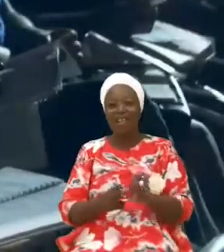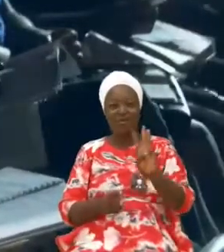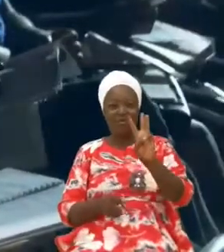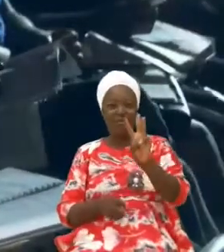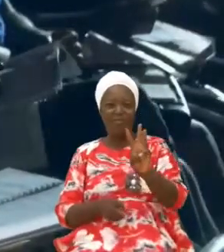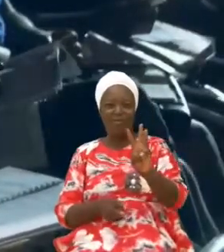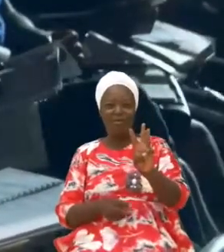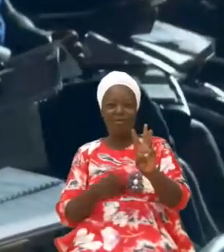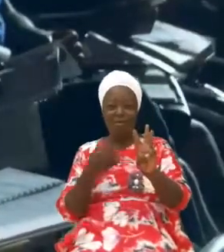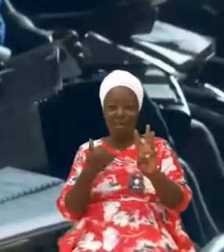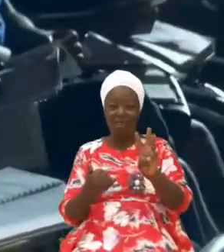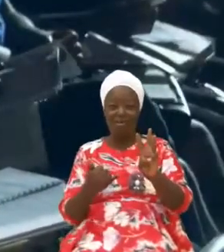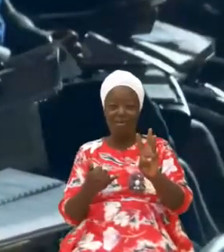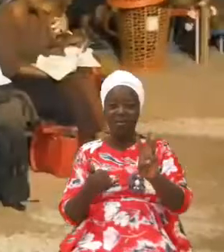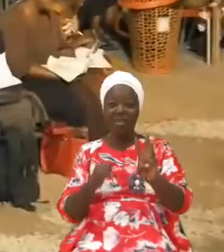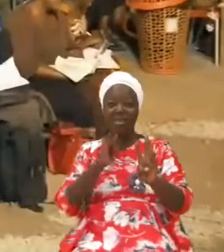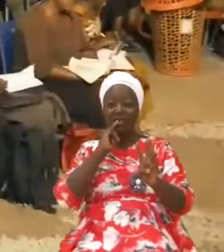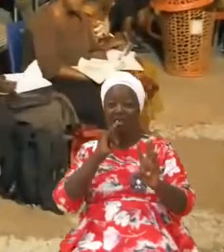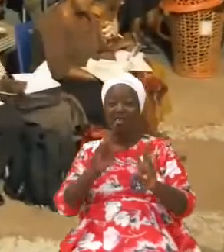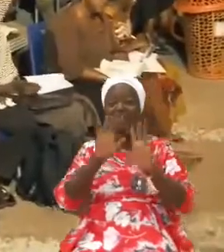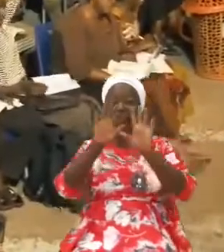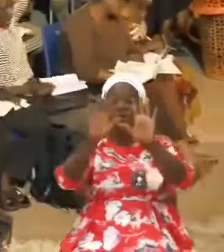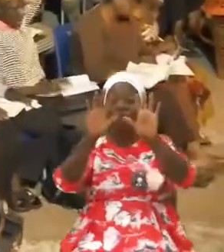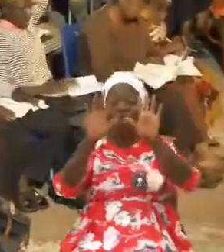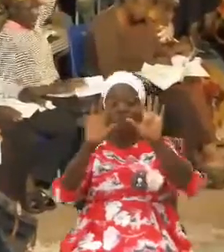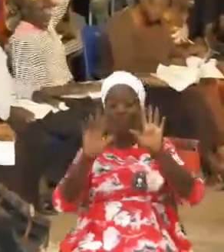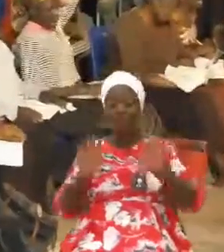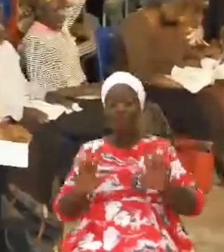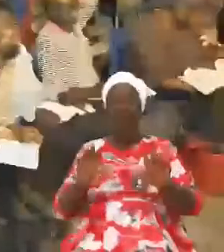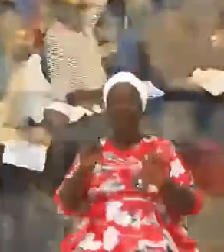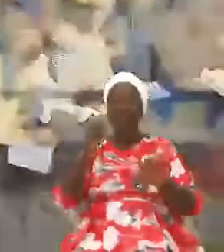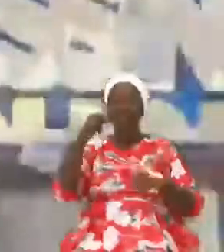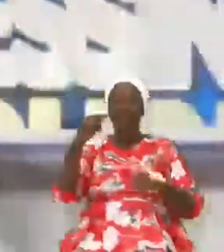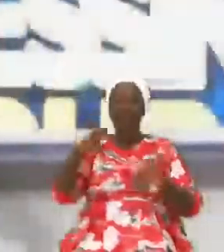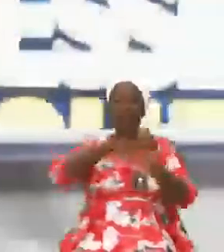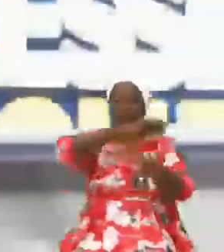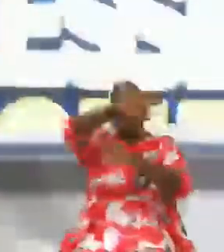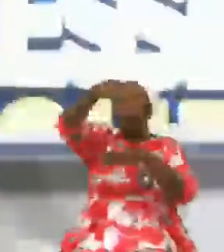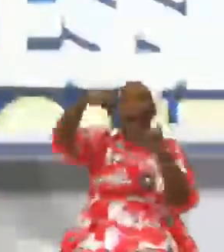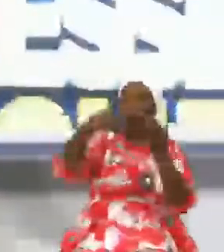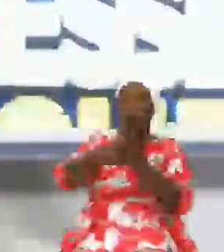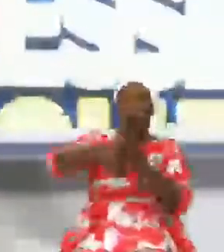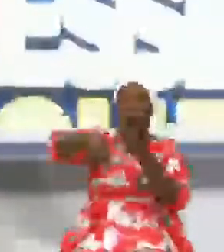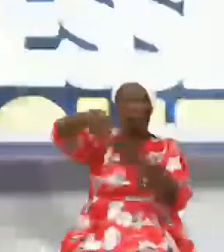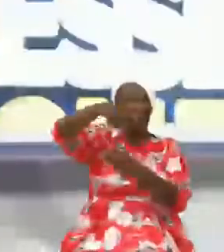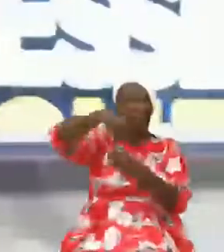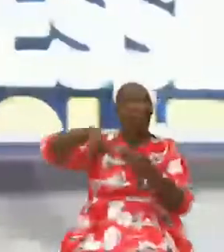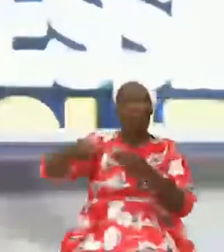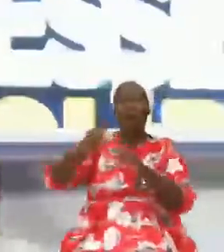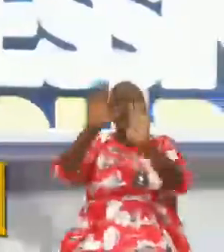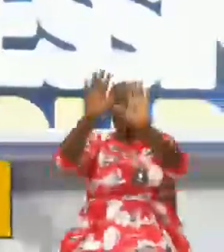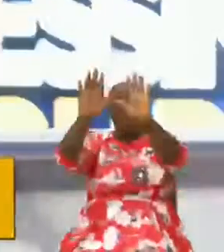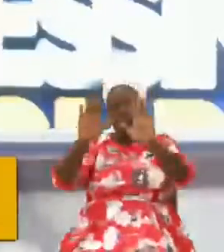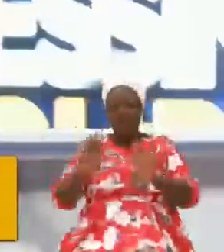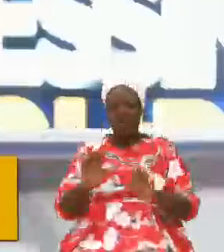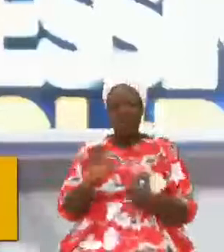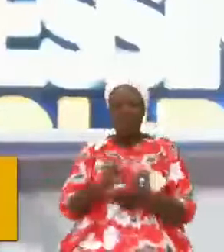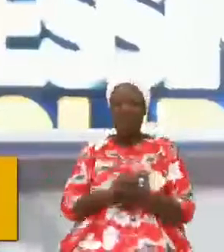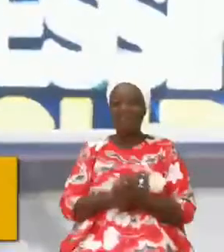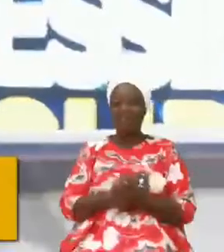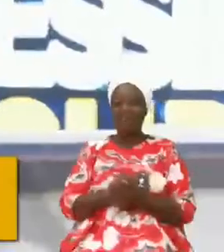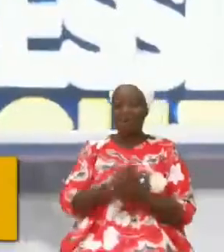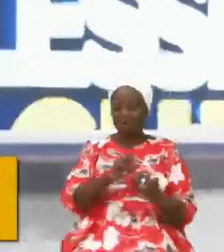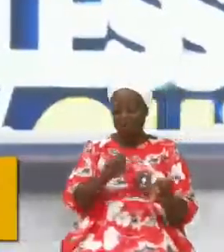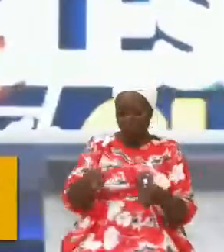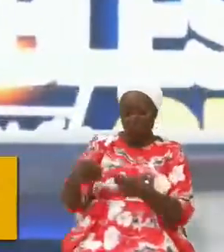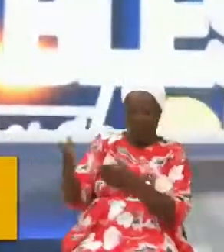in Jesus' name. W now is wonders of all round miracles. You